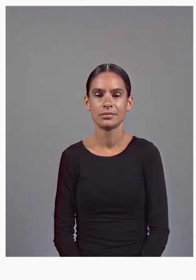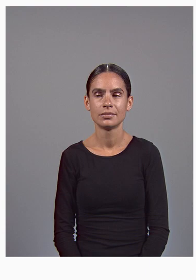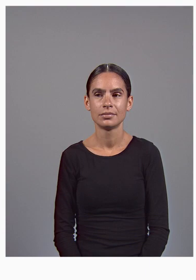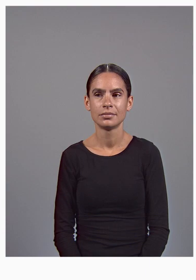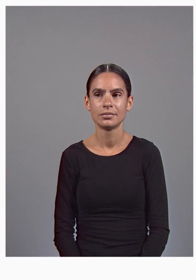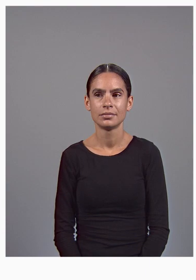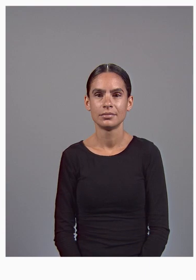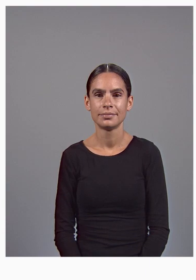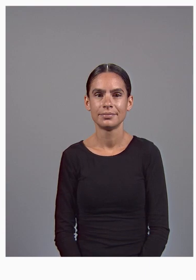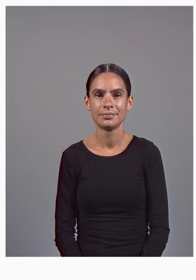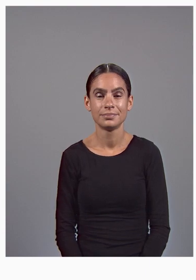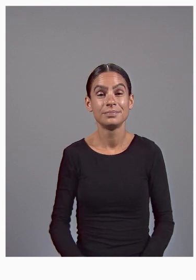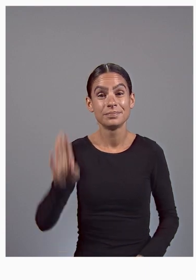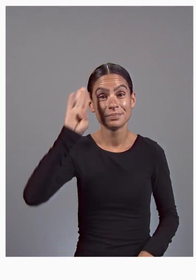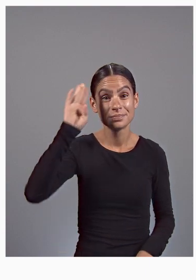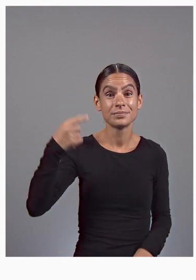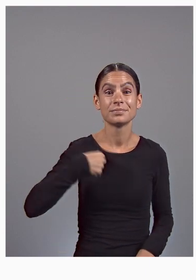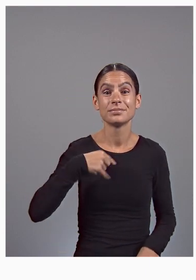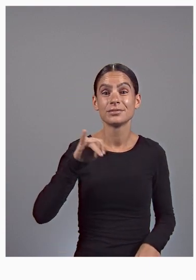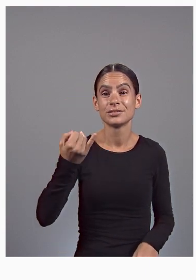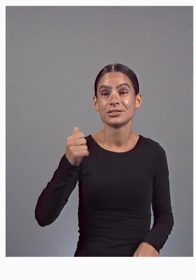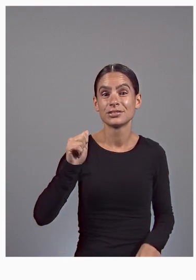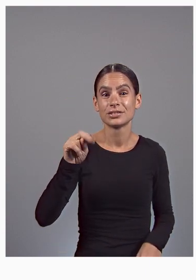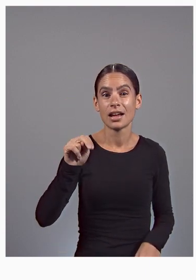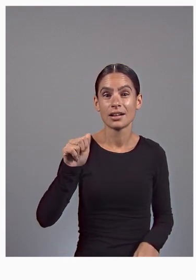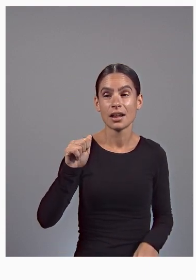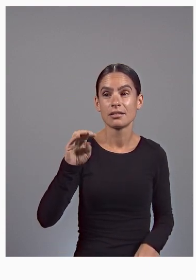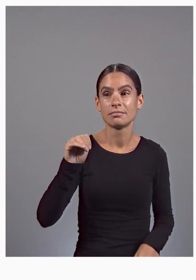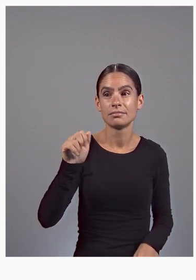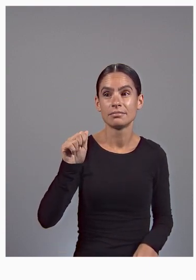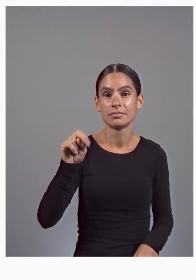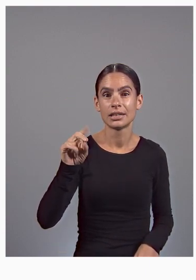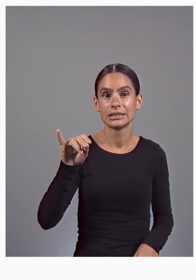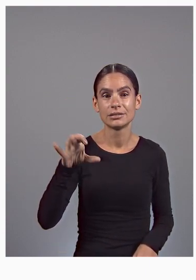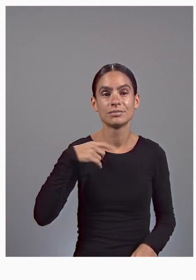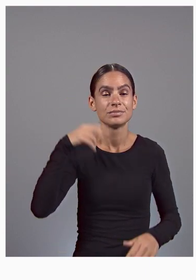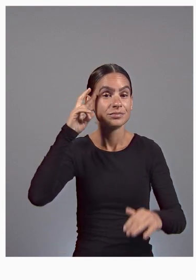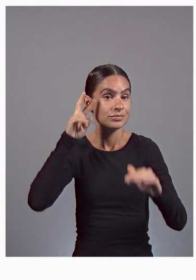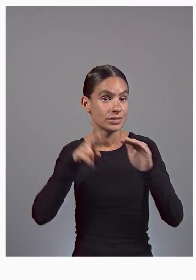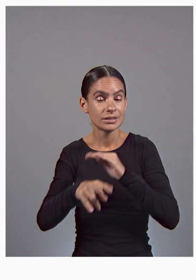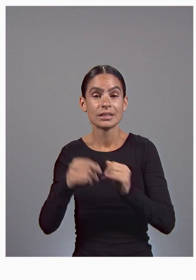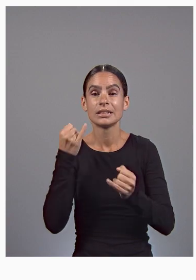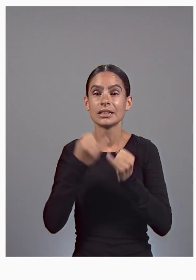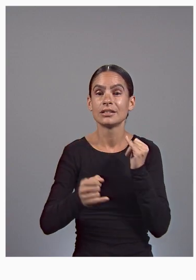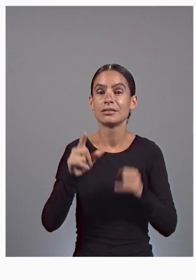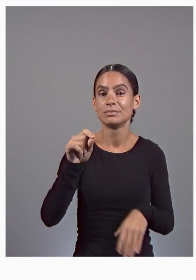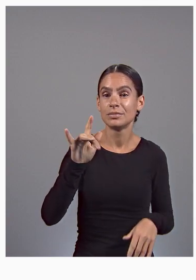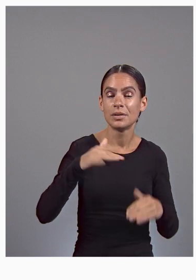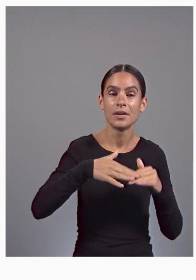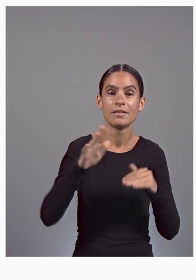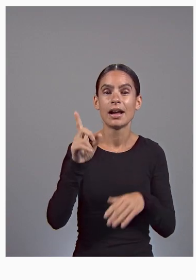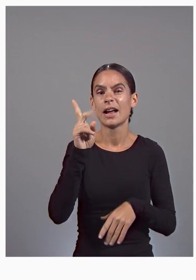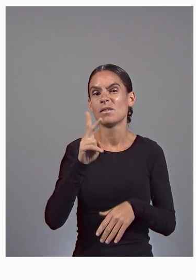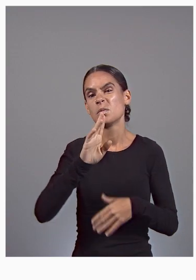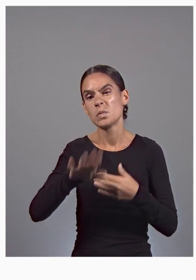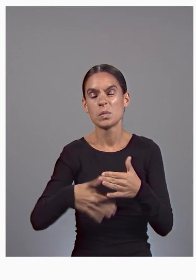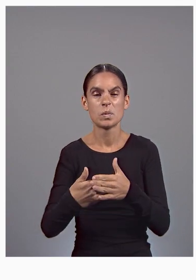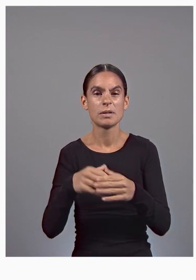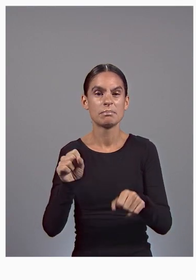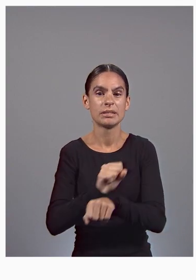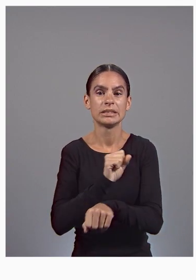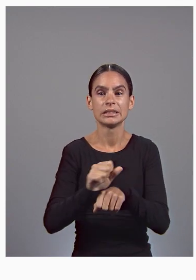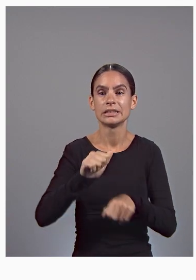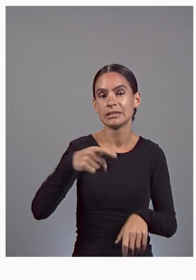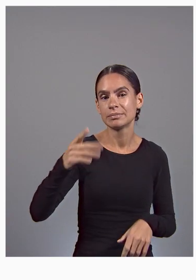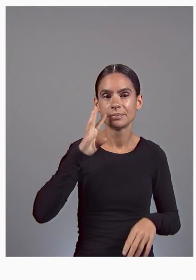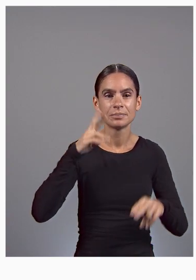Hi, I'm Jana Mandic, and my prediction is that by the end of 2025, over half of all business applications will